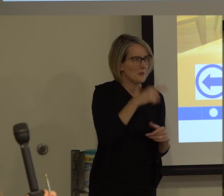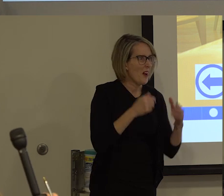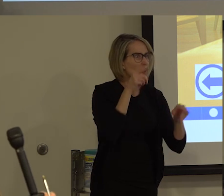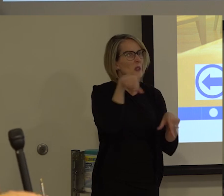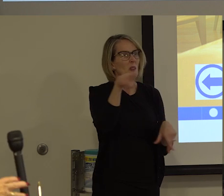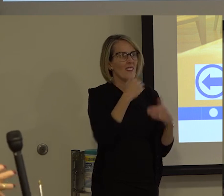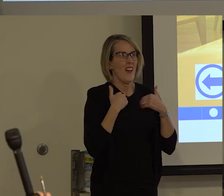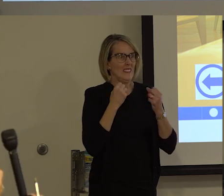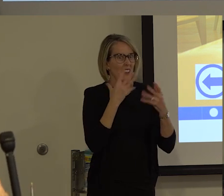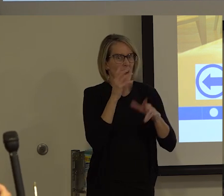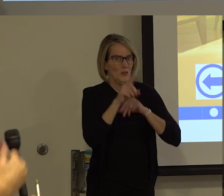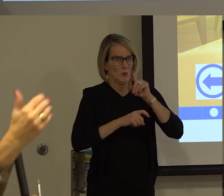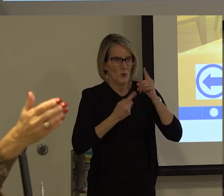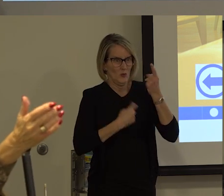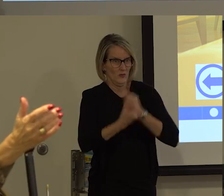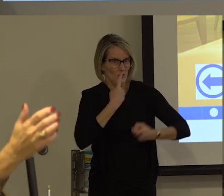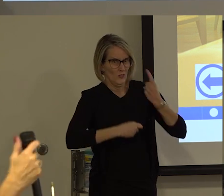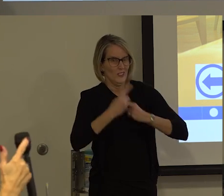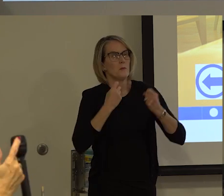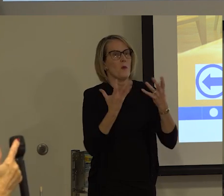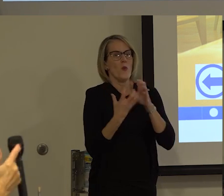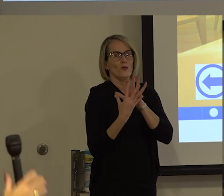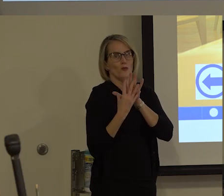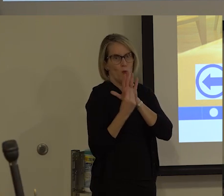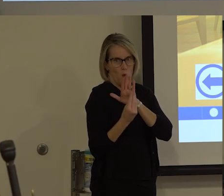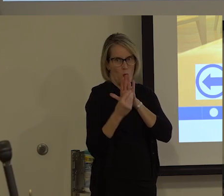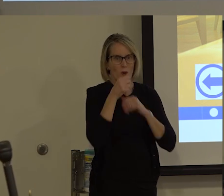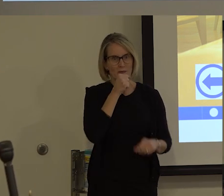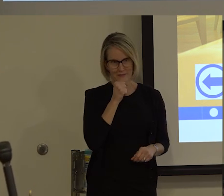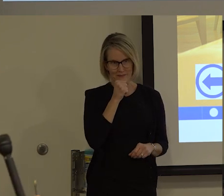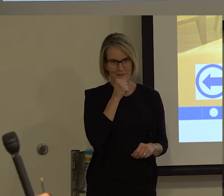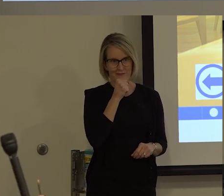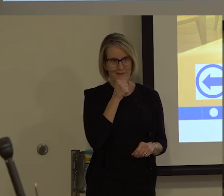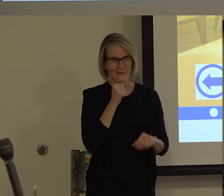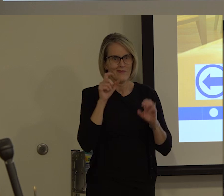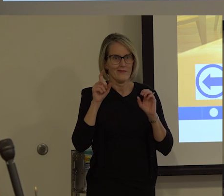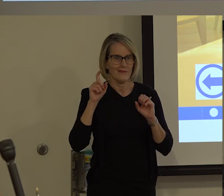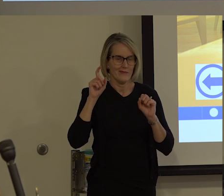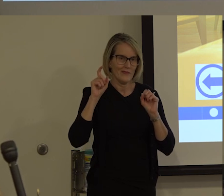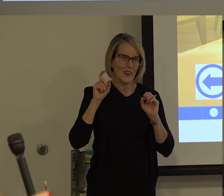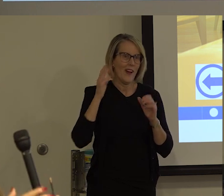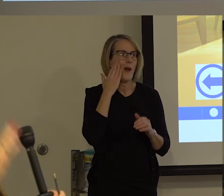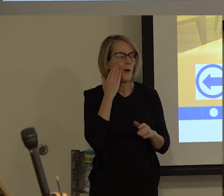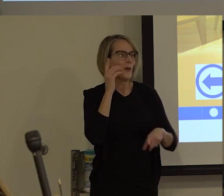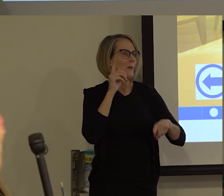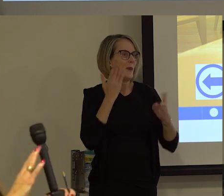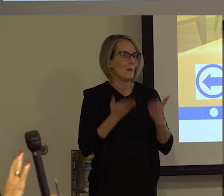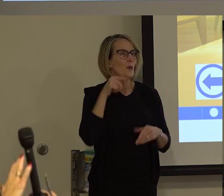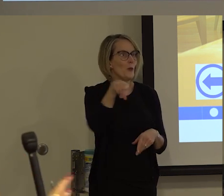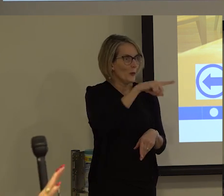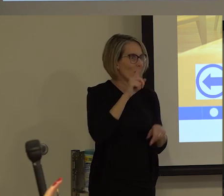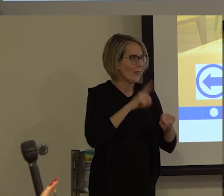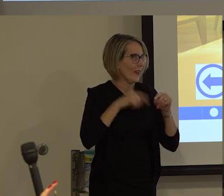of questions, we want to get the questions on our recording. This will get the question on the recording, even though you can't hear your voice. So if you have a question, you raise your